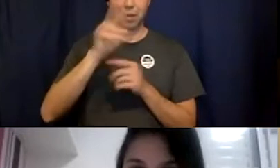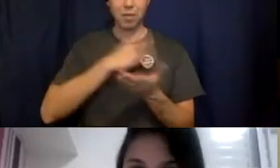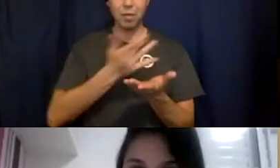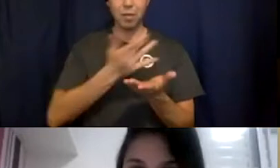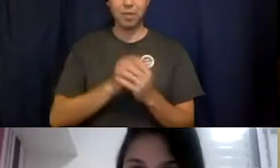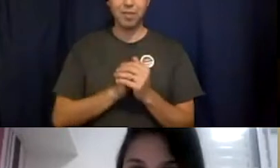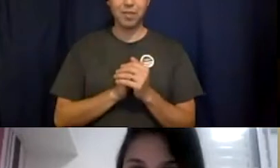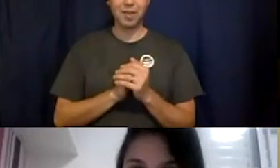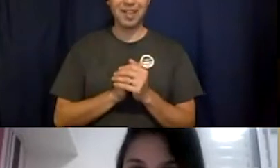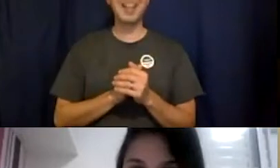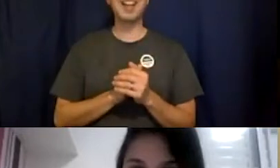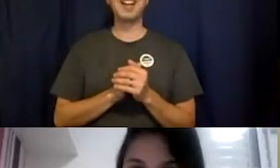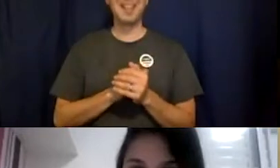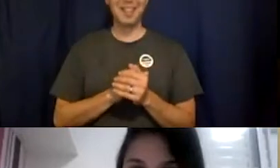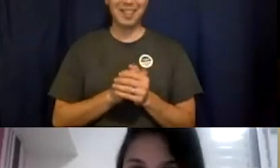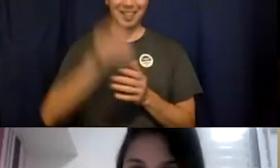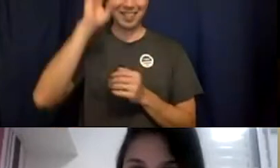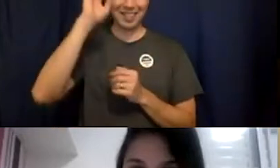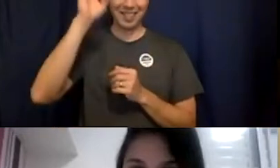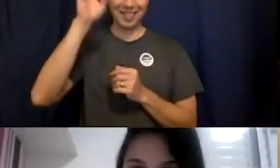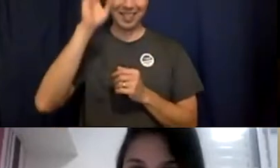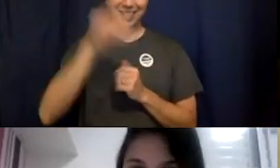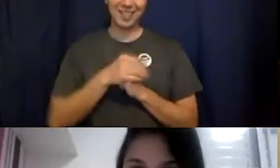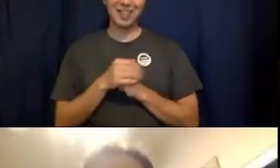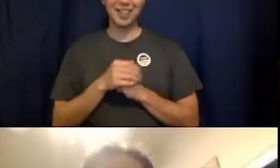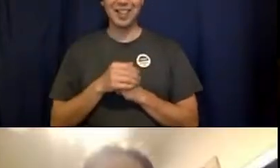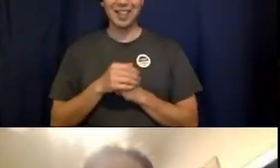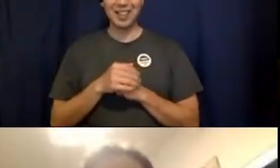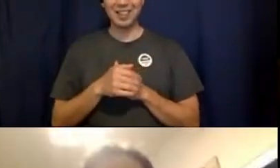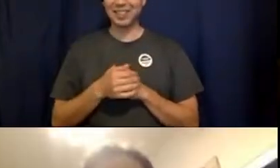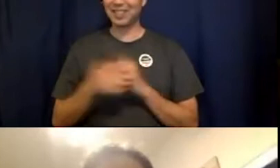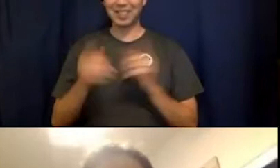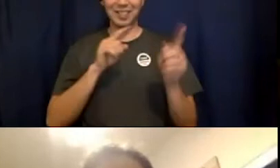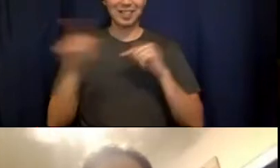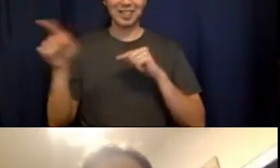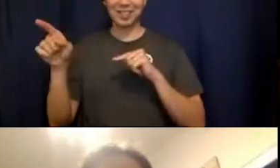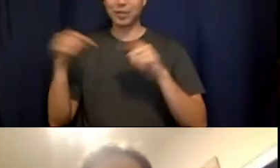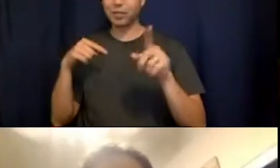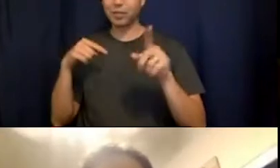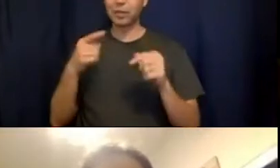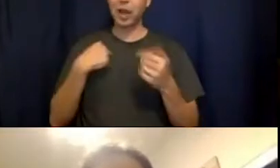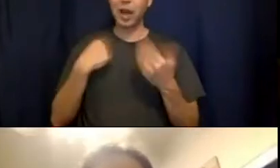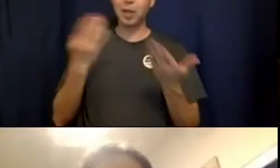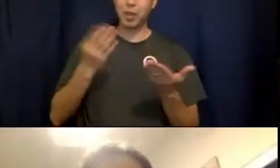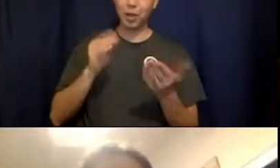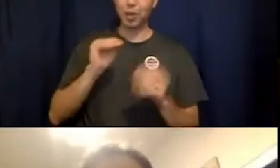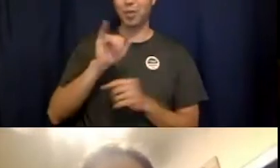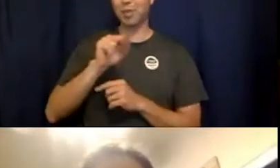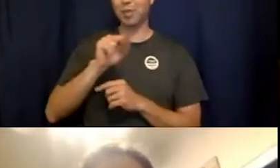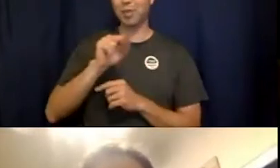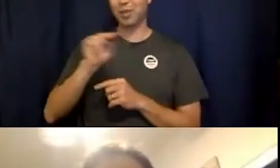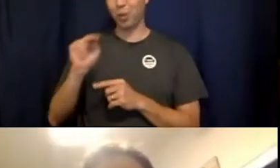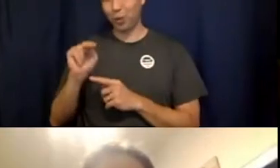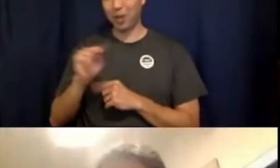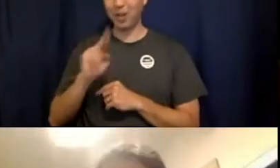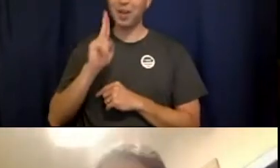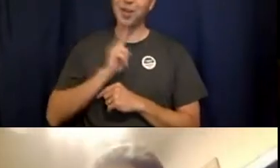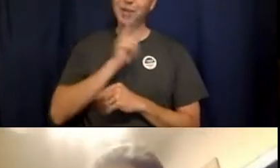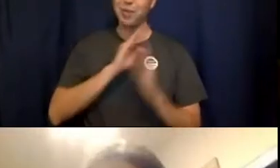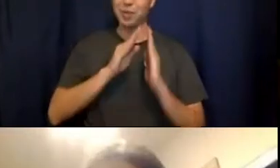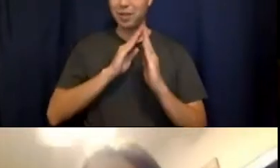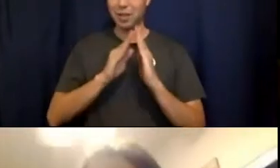These things are so great. How many gishes have you done? We've been doing it since year three, year of the Elipus.